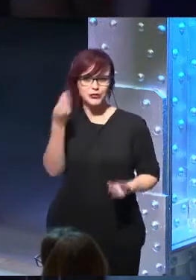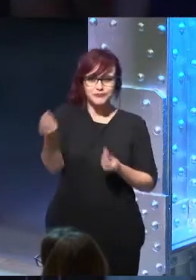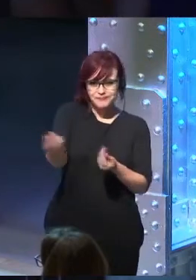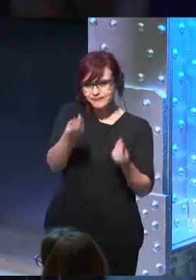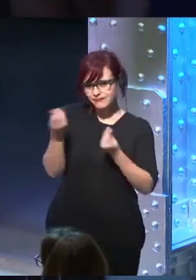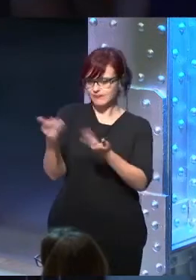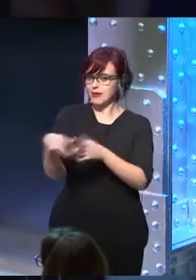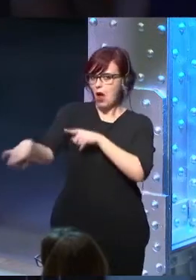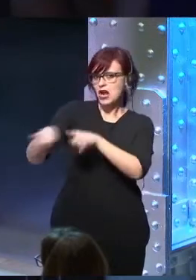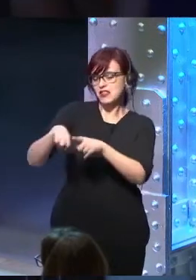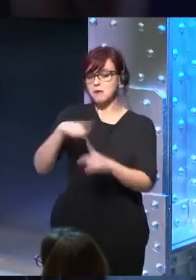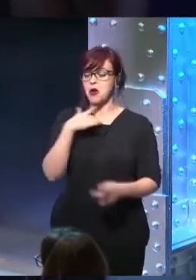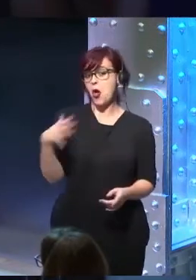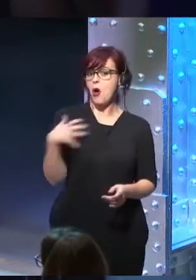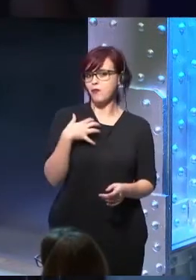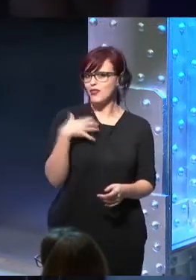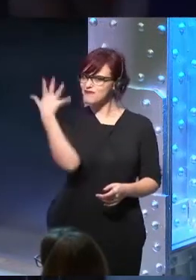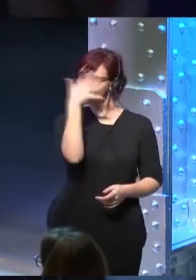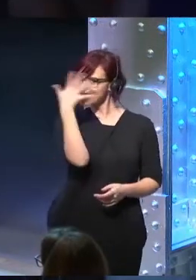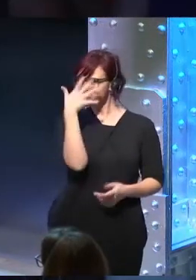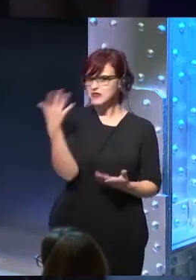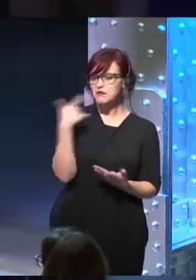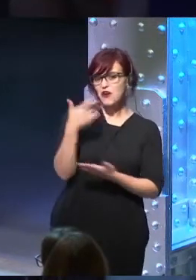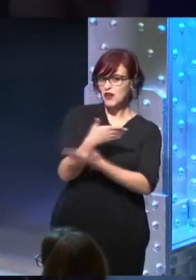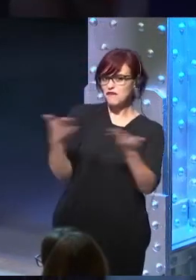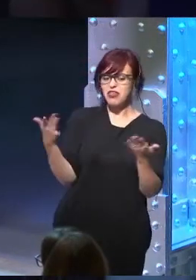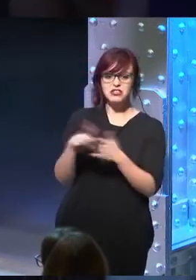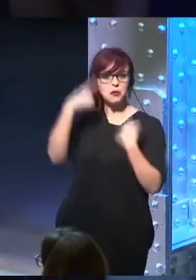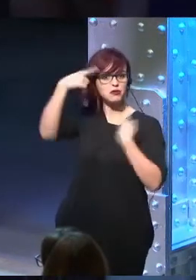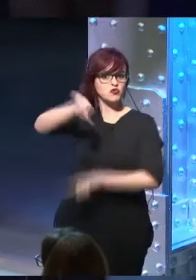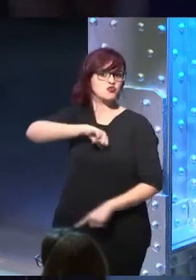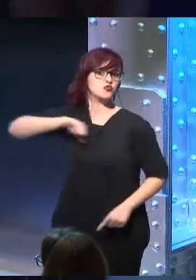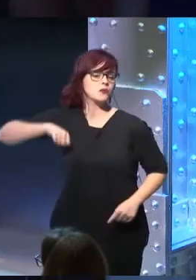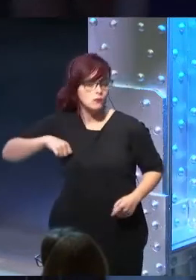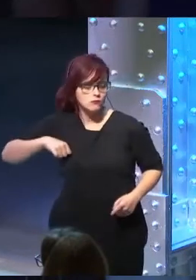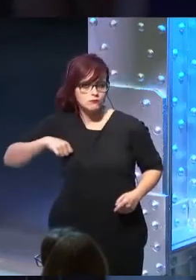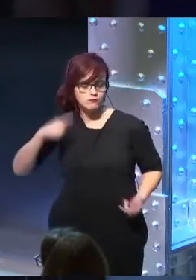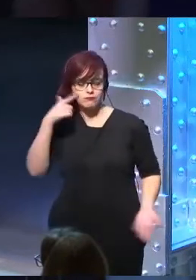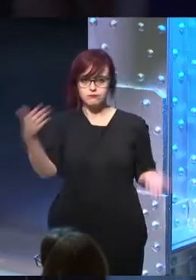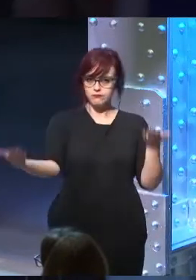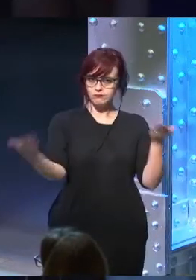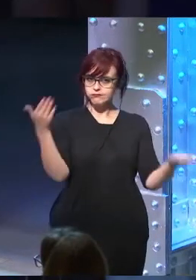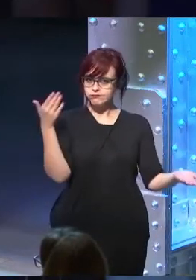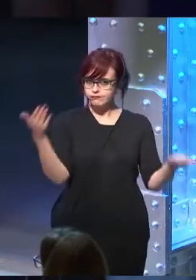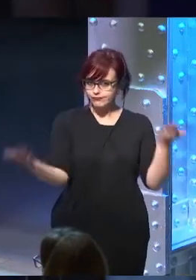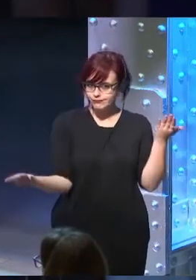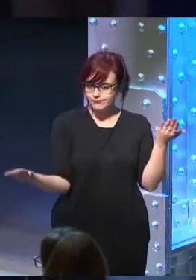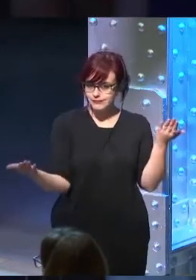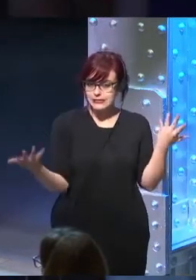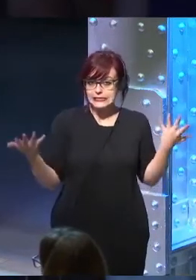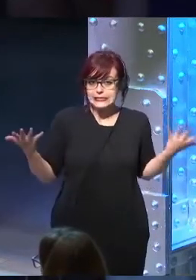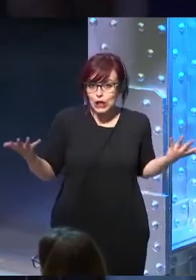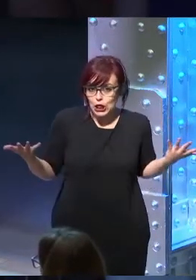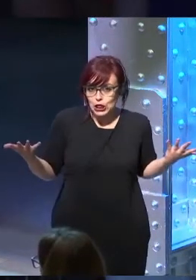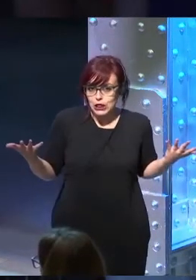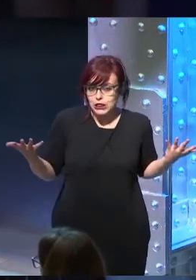she's untrustworthy, she's out for herself, and so on. And I often think that I shall know that some of